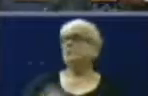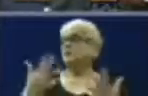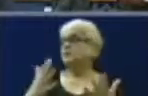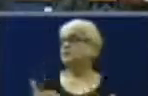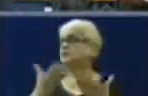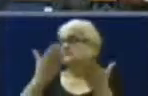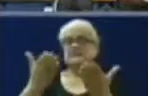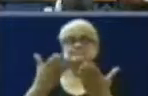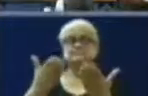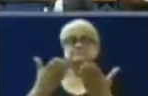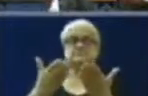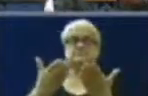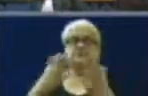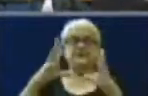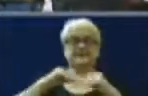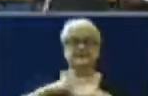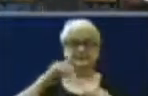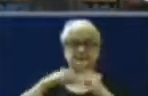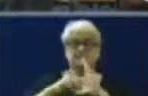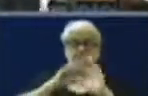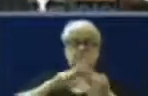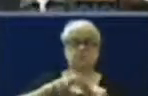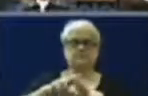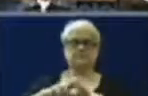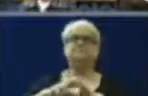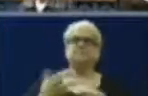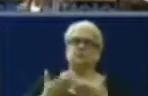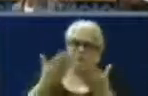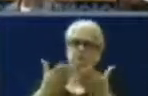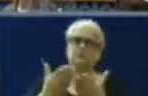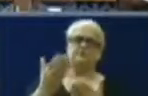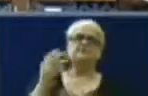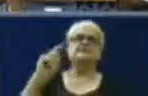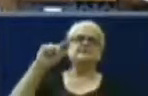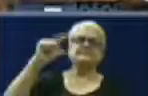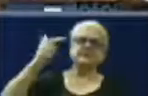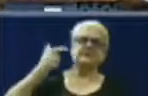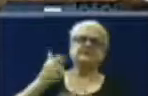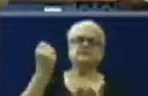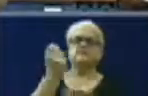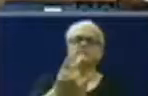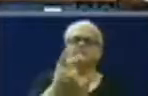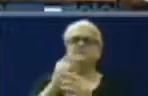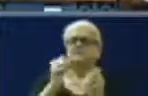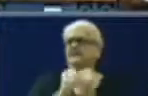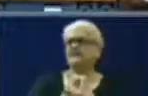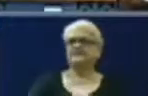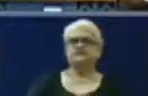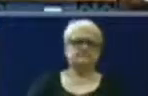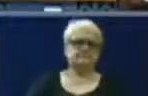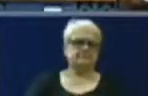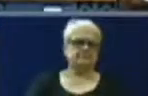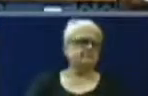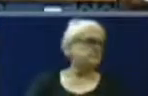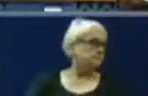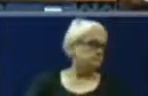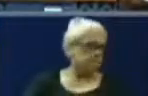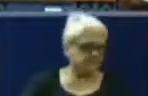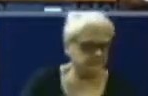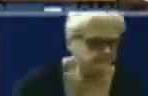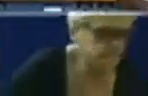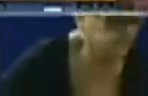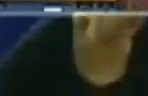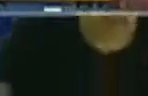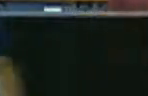favor? Passes unanimously. The next item is an update on the boundary options for the new elementary school in Norton Commons, which we've